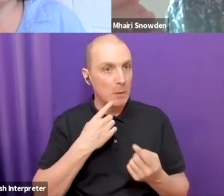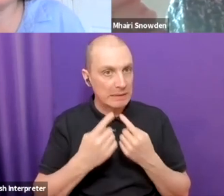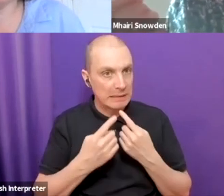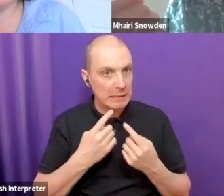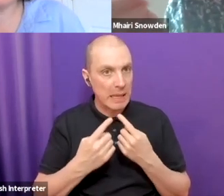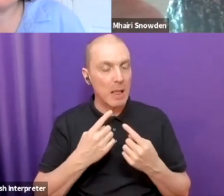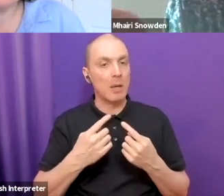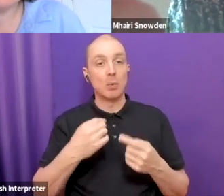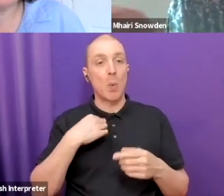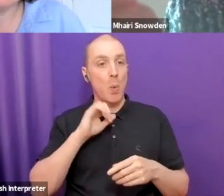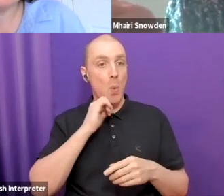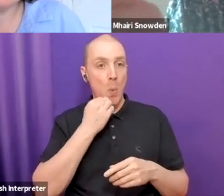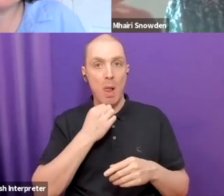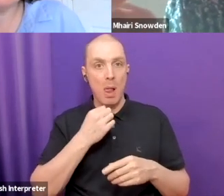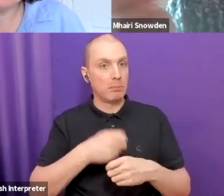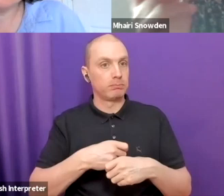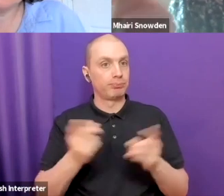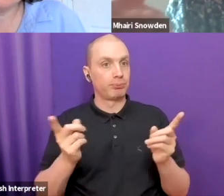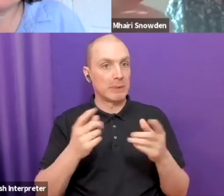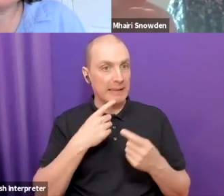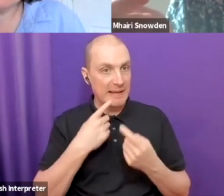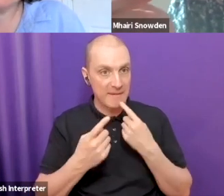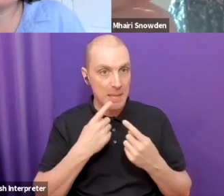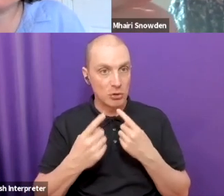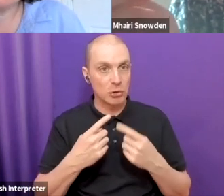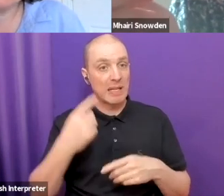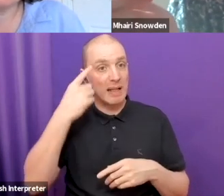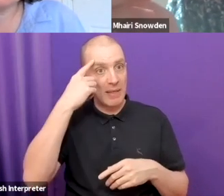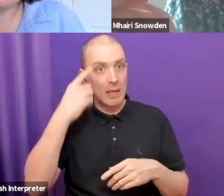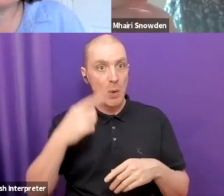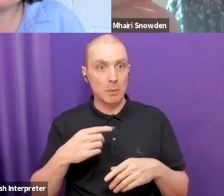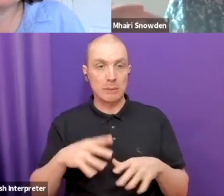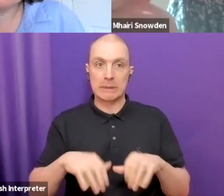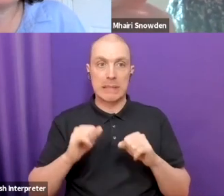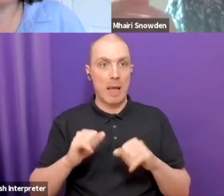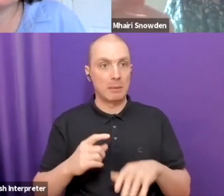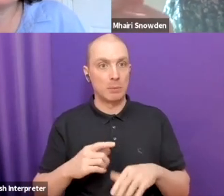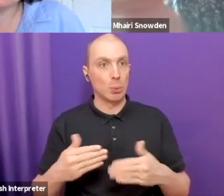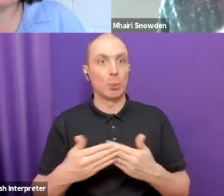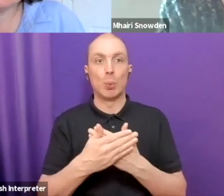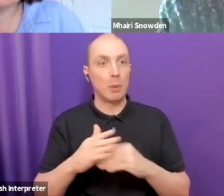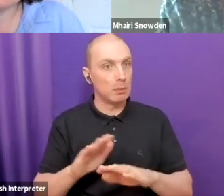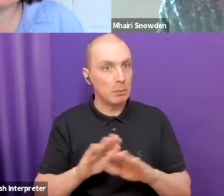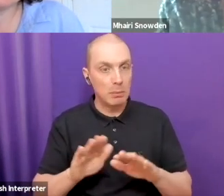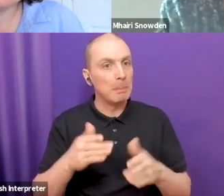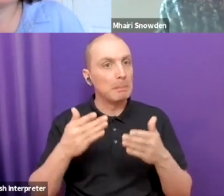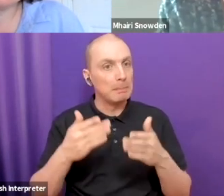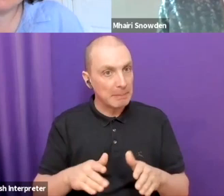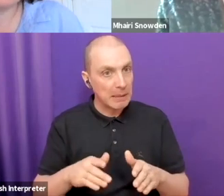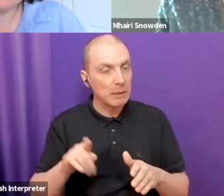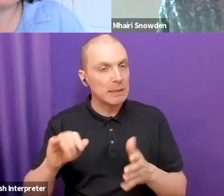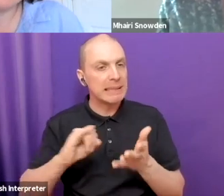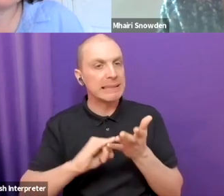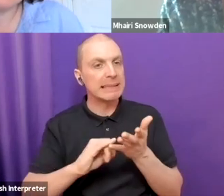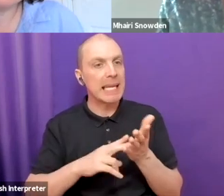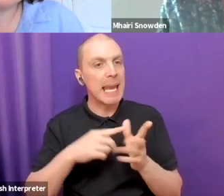plenty of information. We're not starting from scratch. There's already been loads of discussions. So we'll draw on, for example, SNAP 2, if you're involved